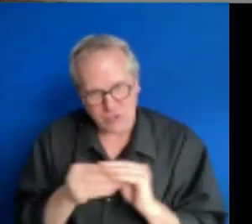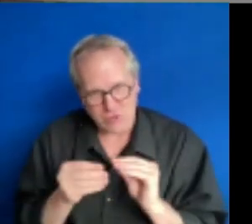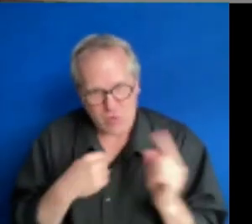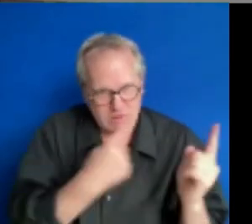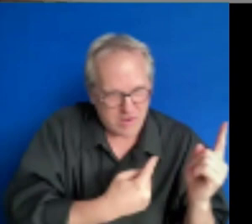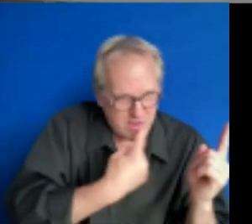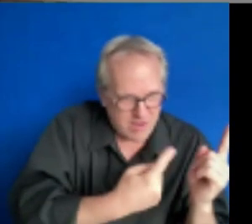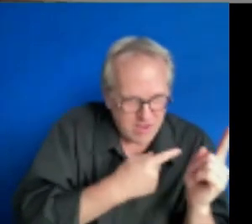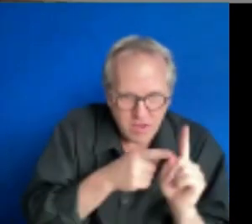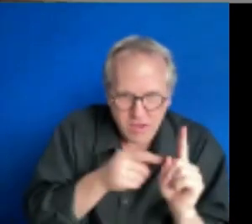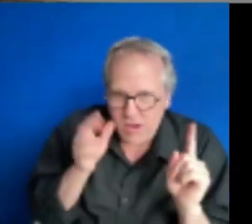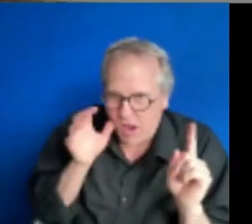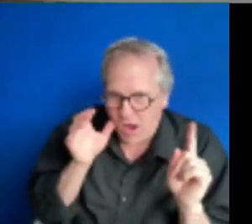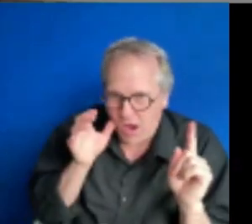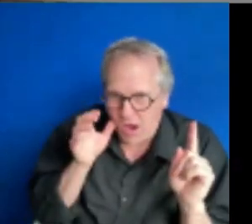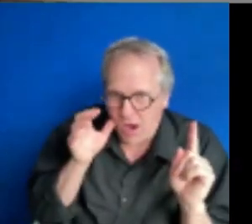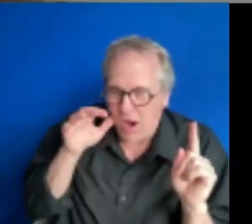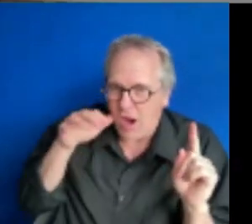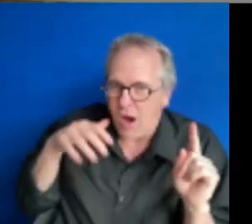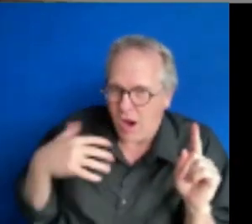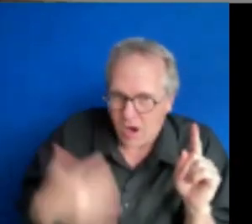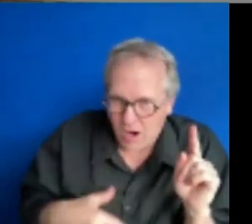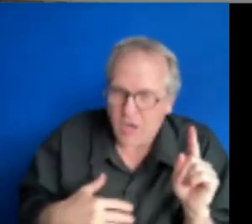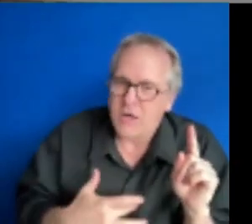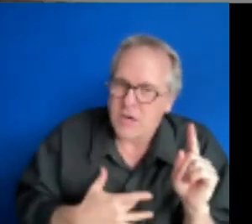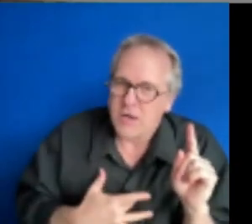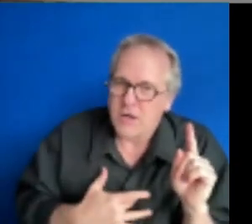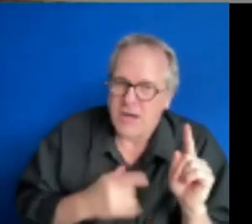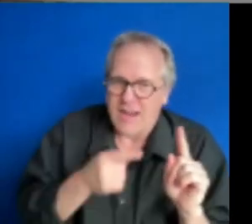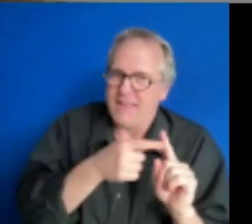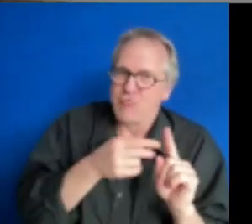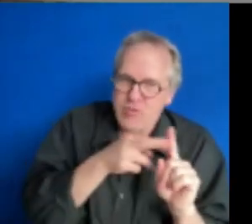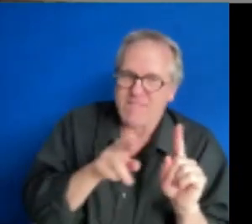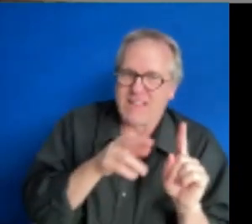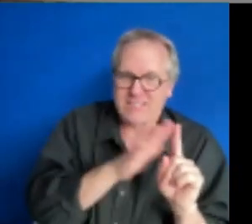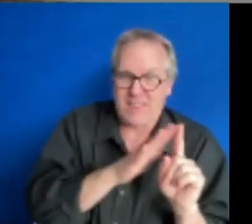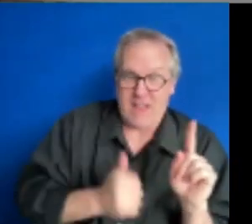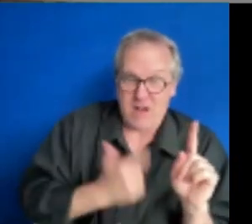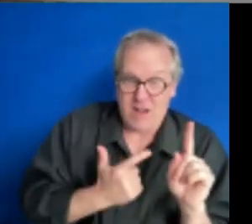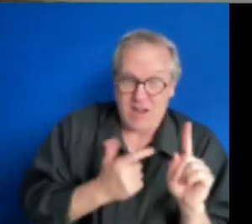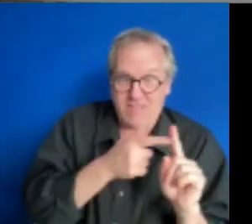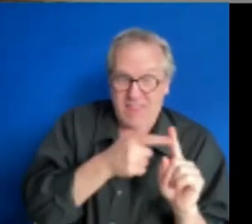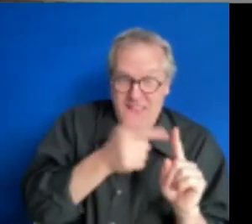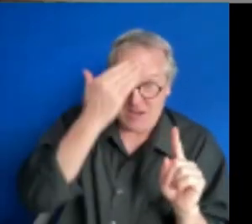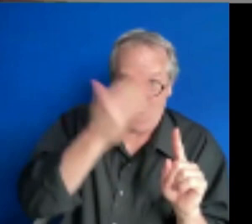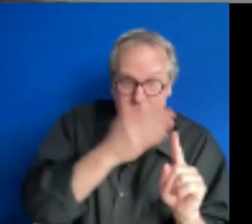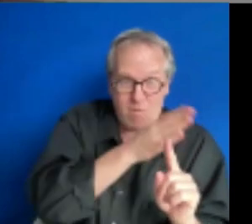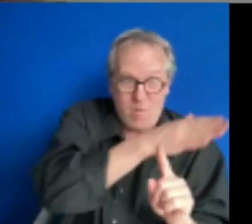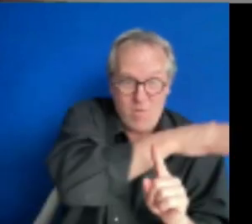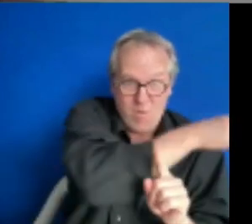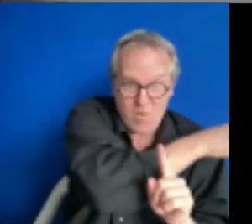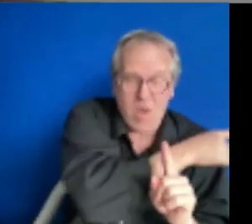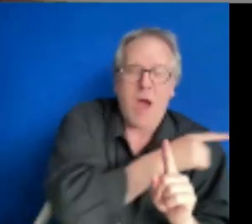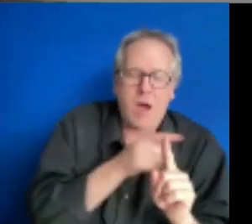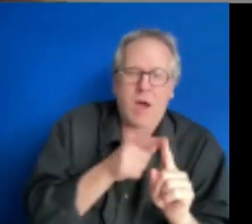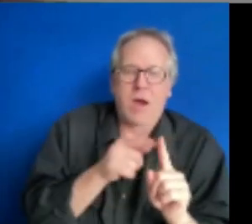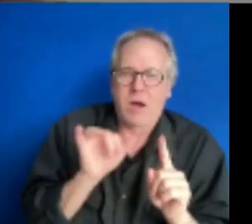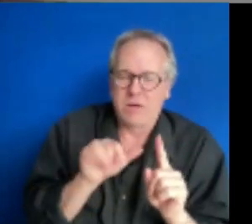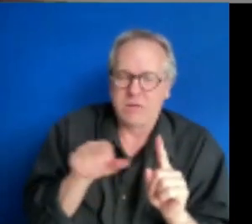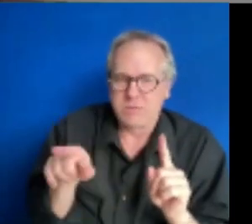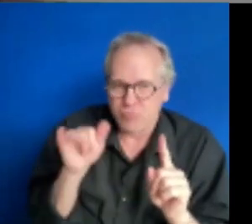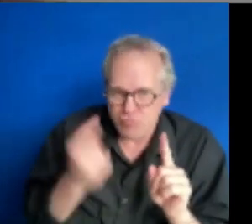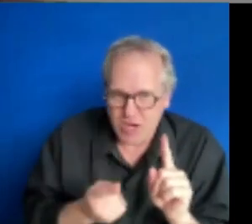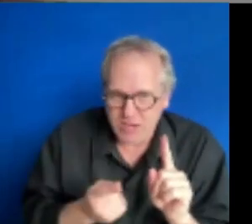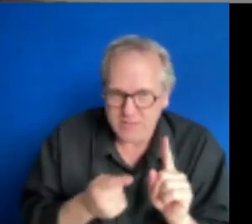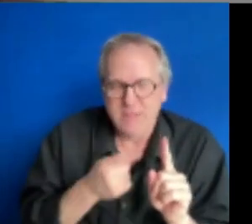and it shows, it kind of reflects back on their own lives and the people that are in their world, things start to